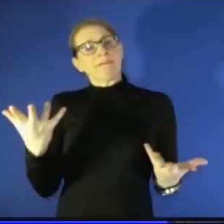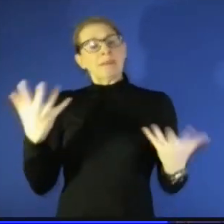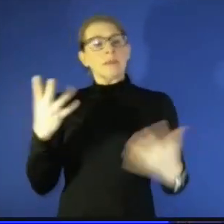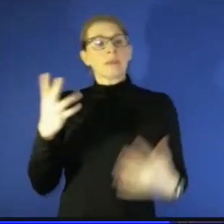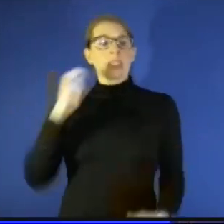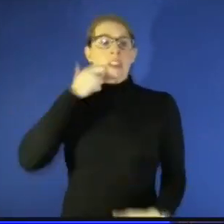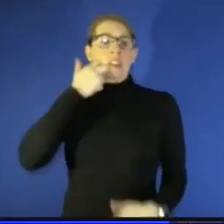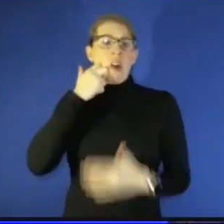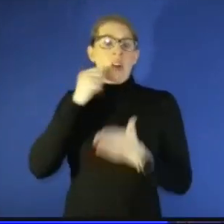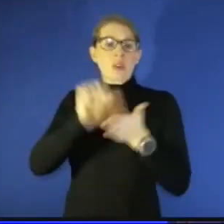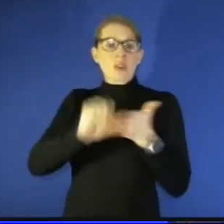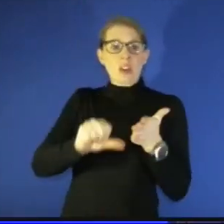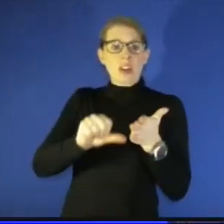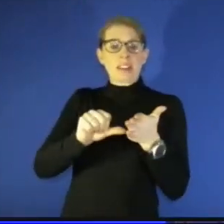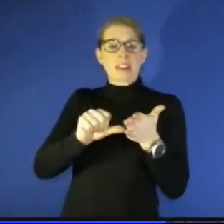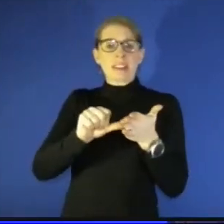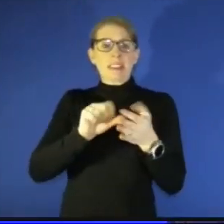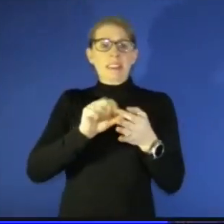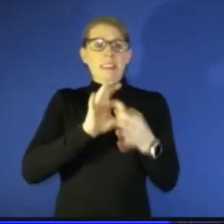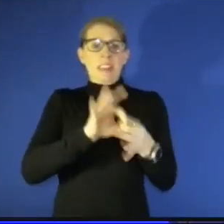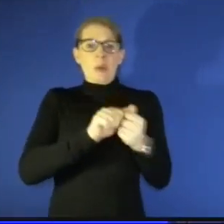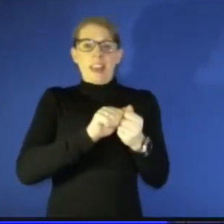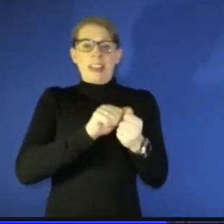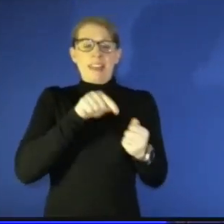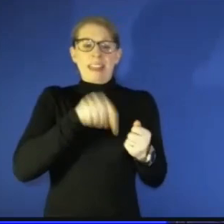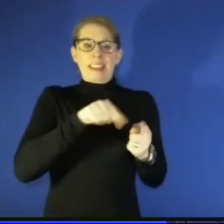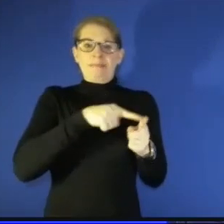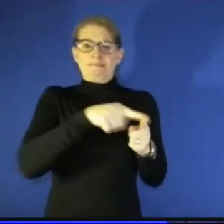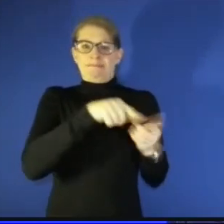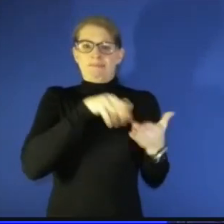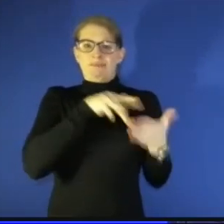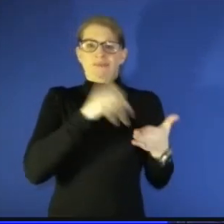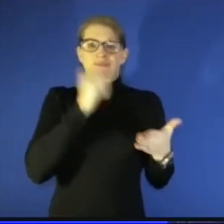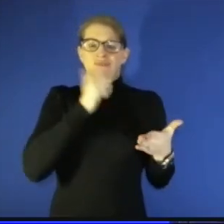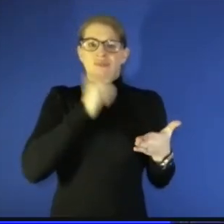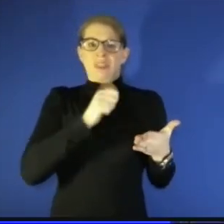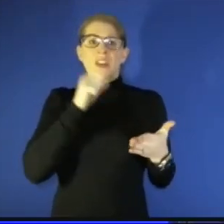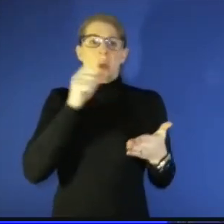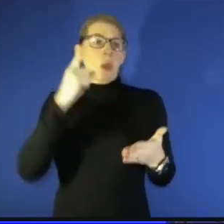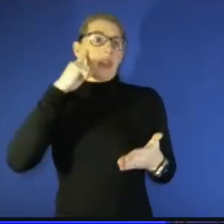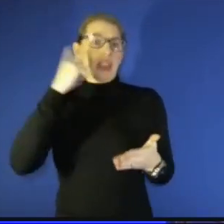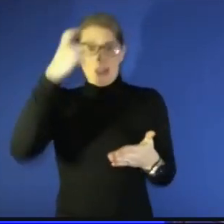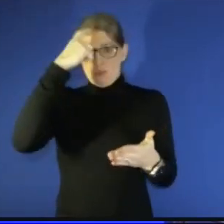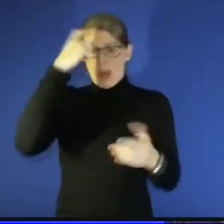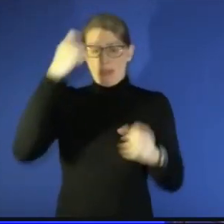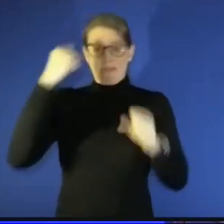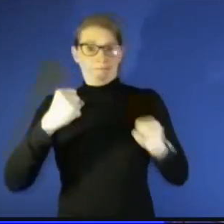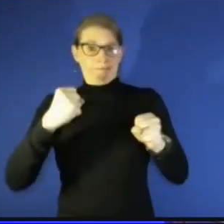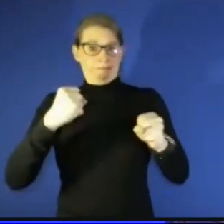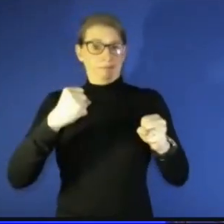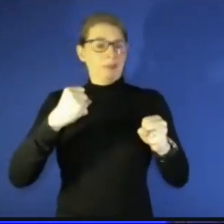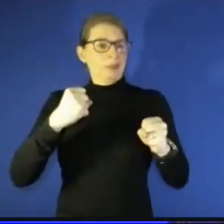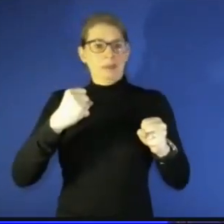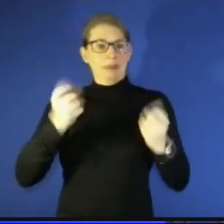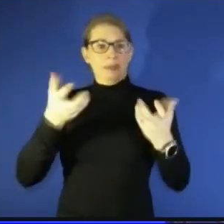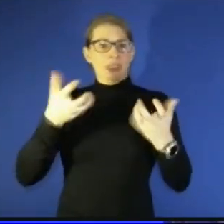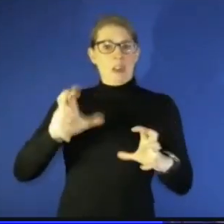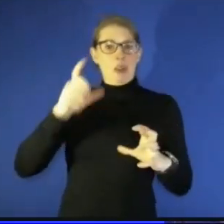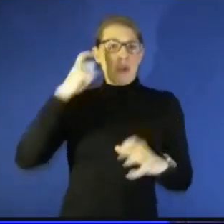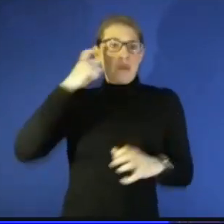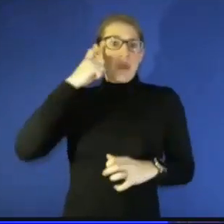type of pathology day in and day out, I would not say that the brain is resilient, if you will. I don't want the brain to have an